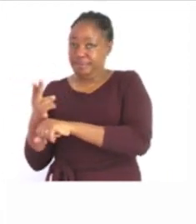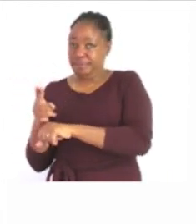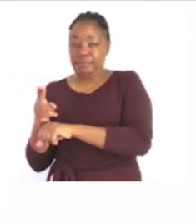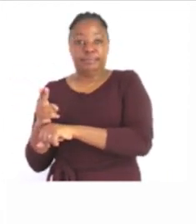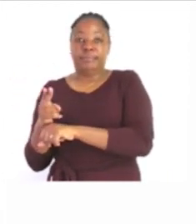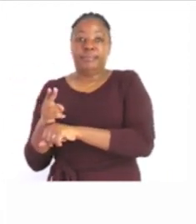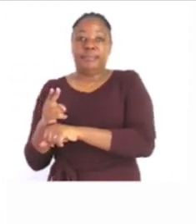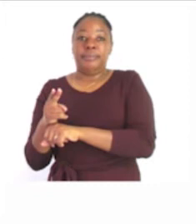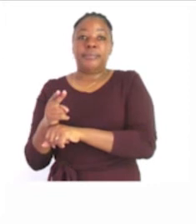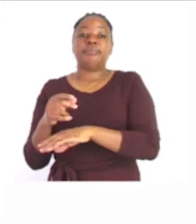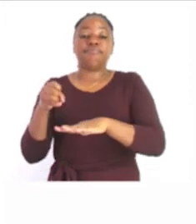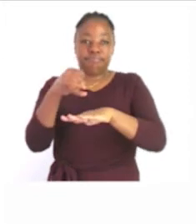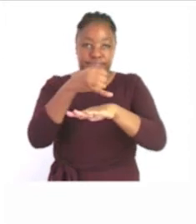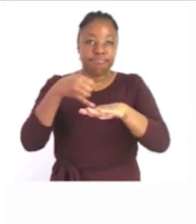a